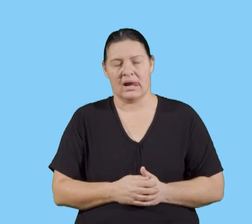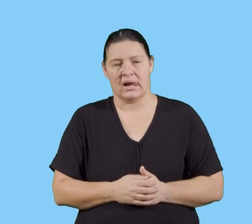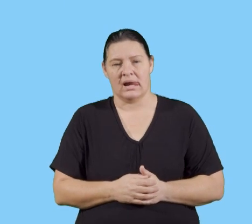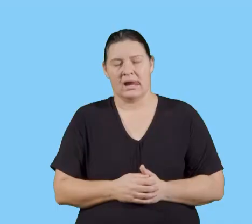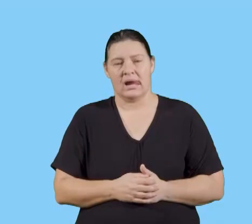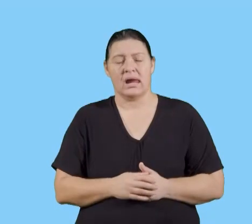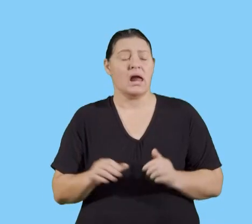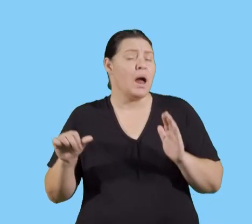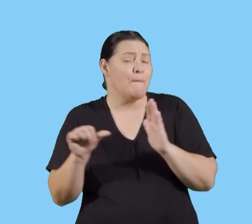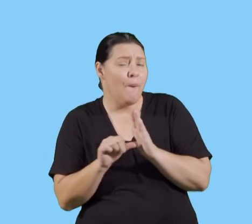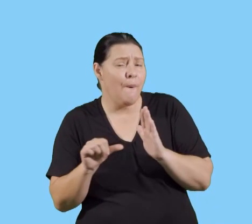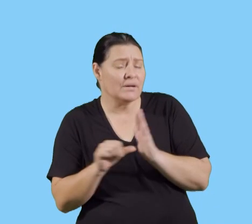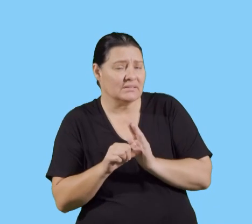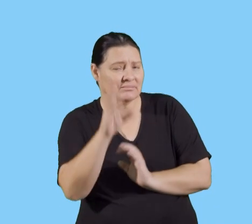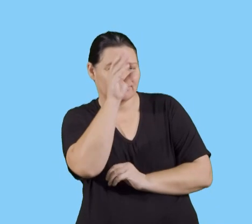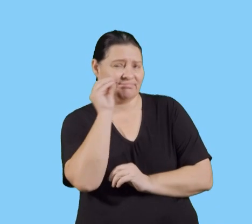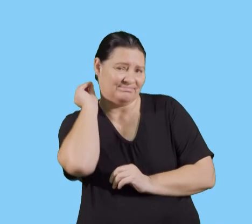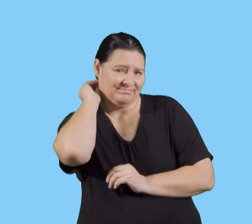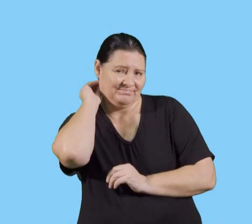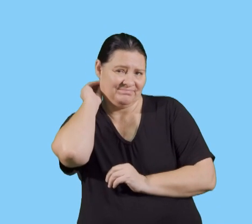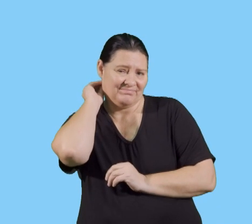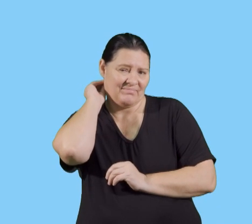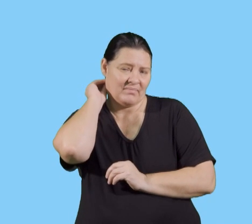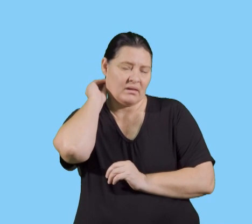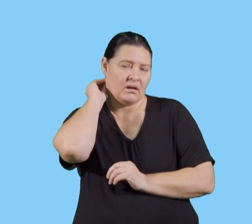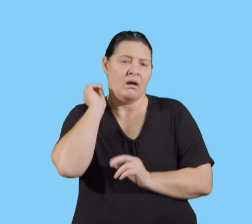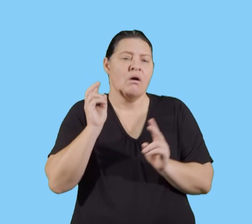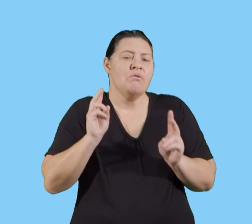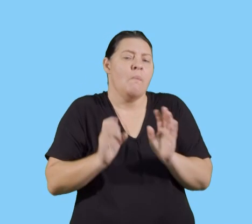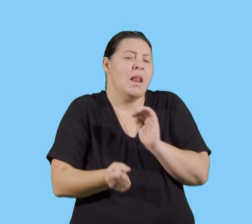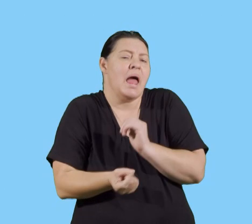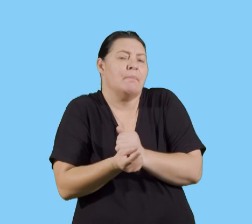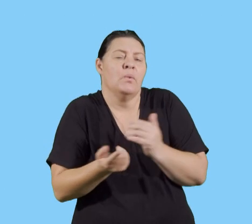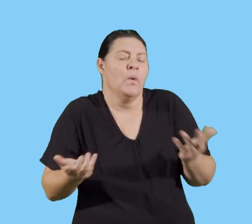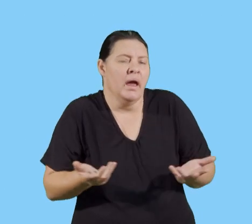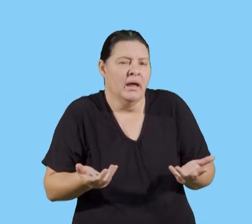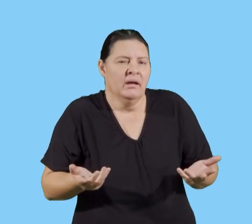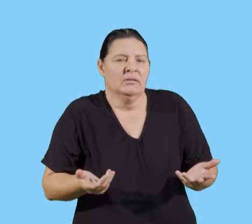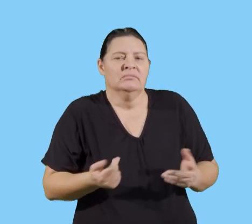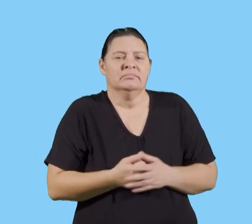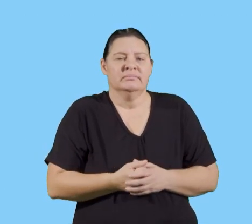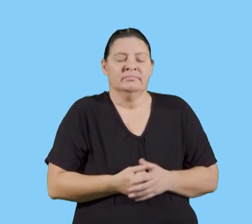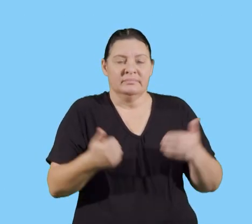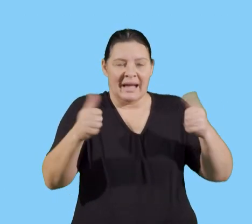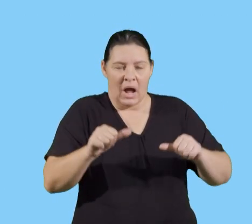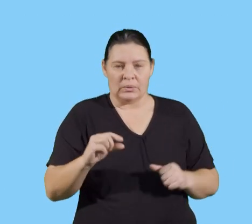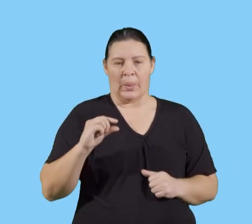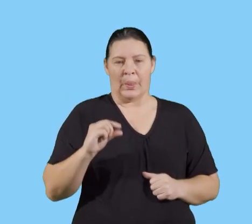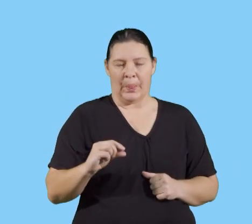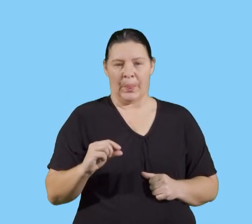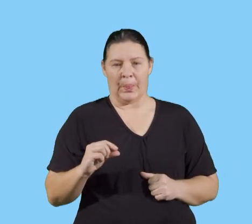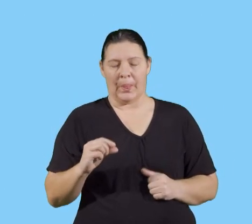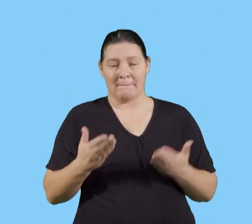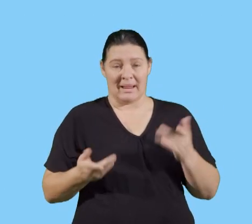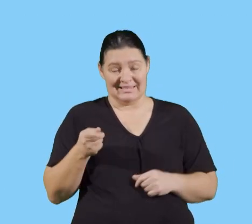It is very important to note that it normally happens that the account with a smaller balance, that is the key